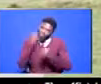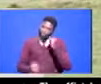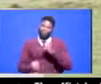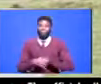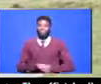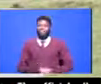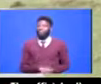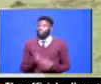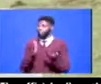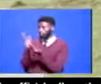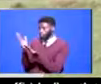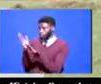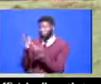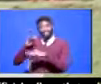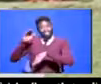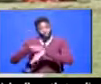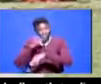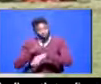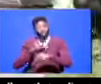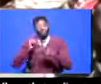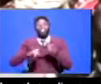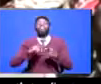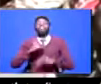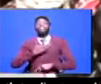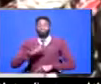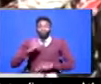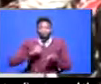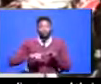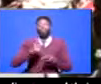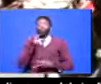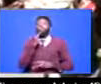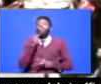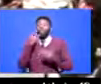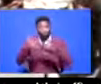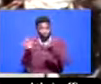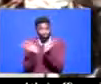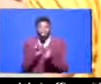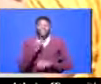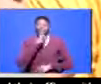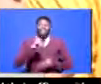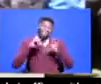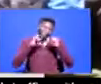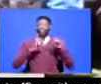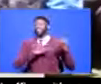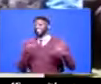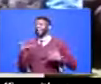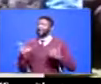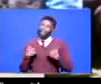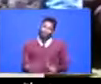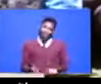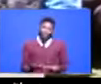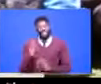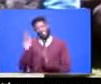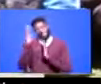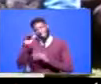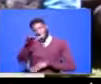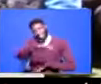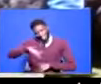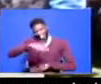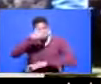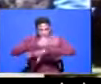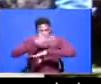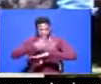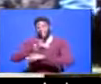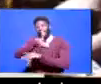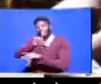Drawn from the Kikuyu, Samburu and Pokot communities, the elders have expressed their concern over the state of security in areas bordering Laikipia and